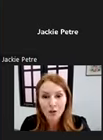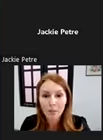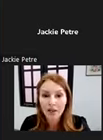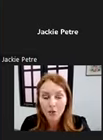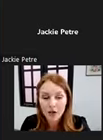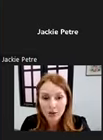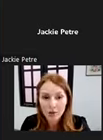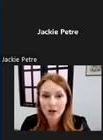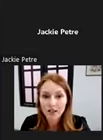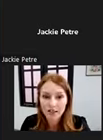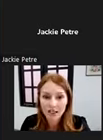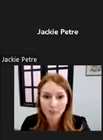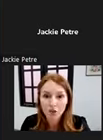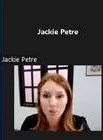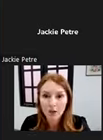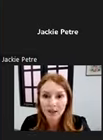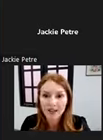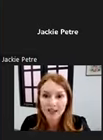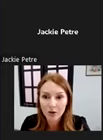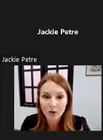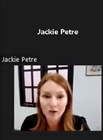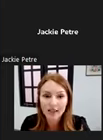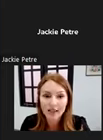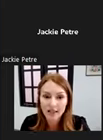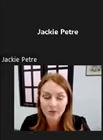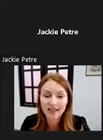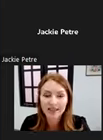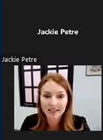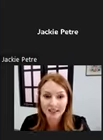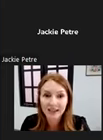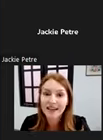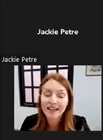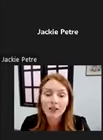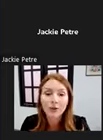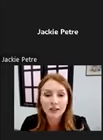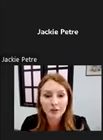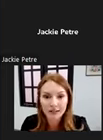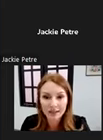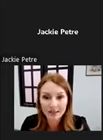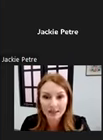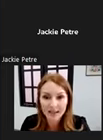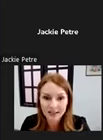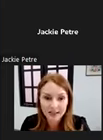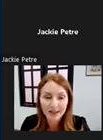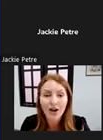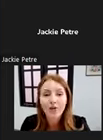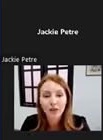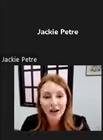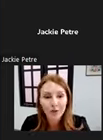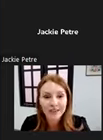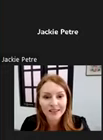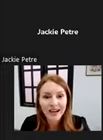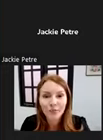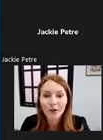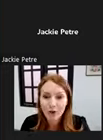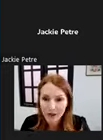partnered with the PR100 project team to support their stakeholder engagement in the study, including events such as today's. For that